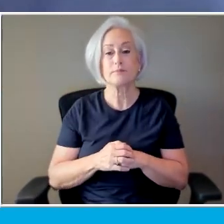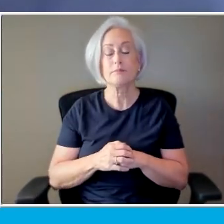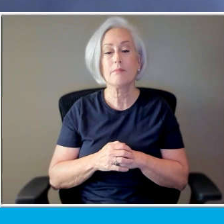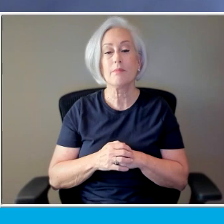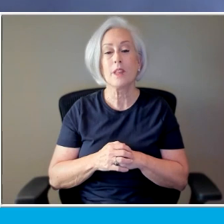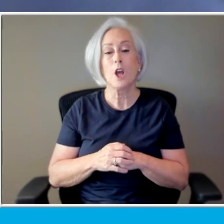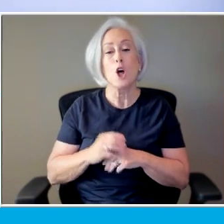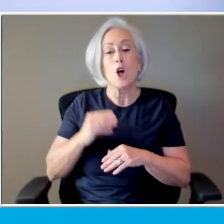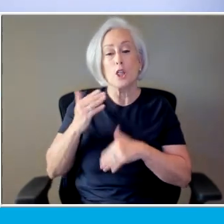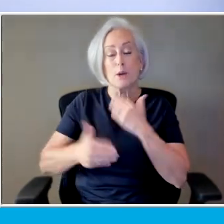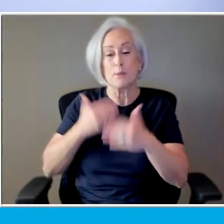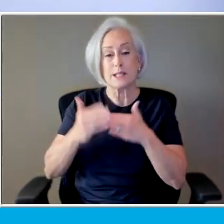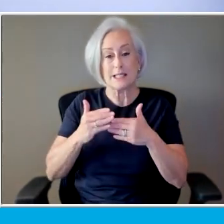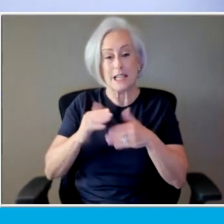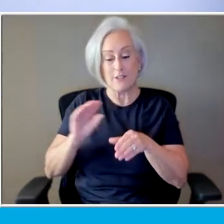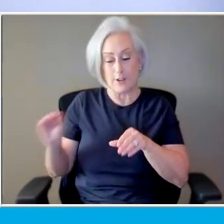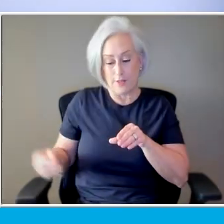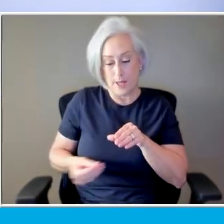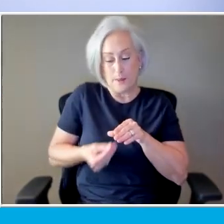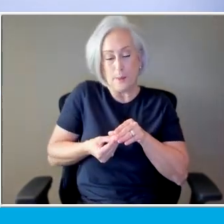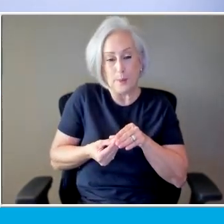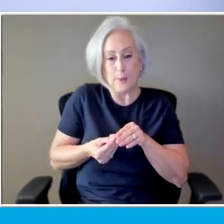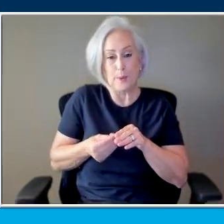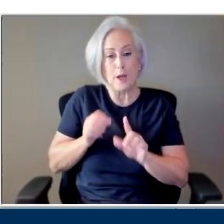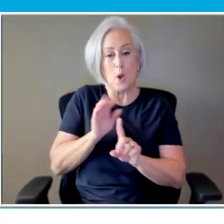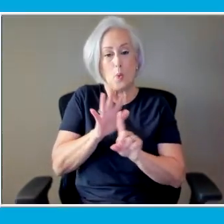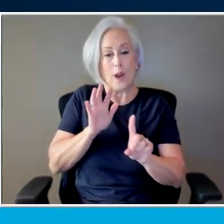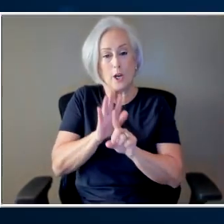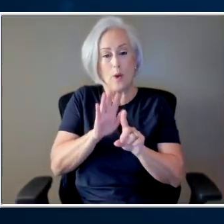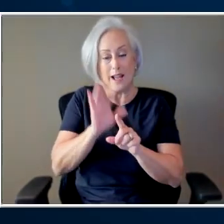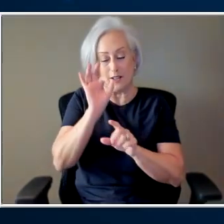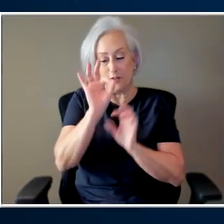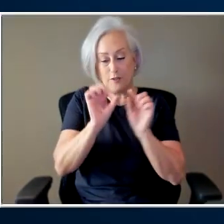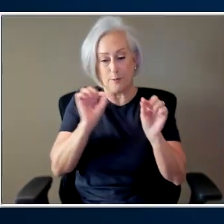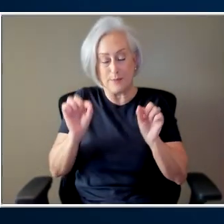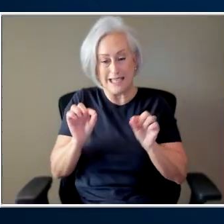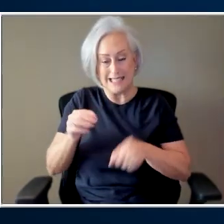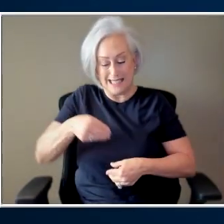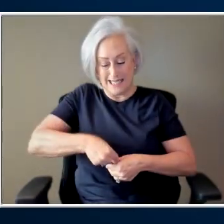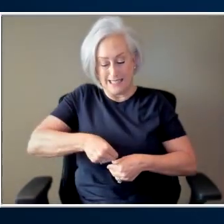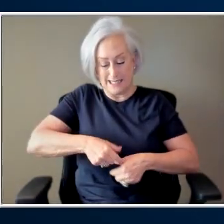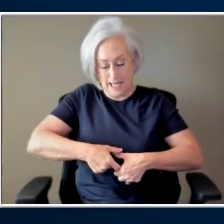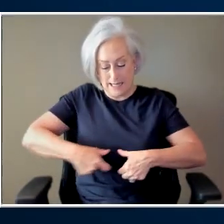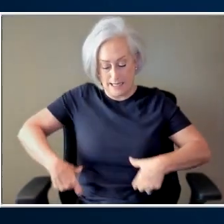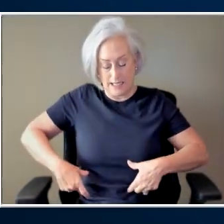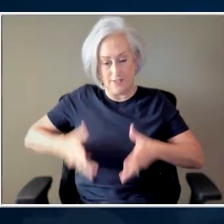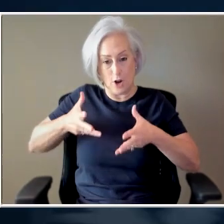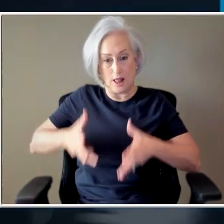directly inside your liver, leaving behind only a Band-Aid. Monday at 8.